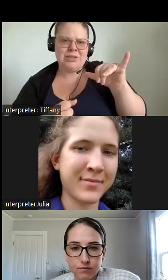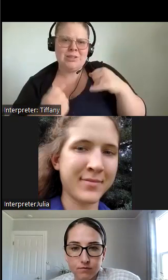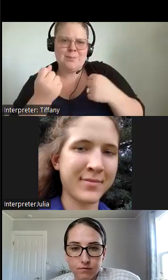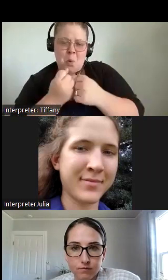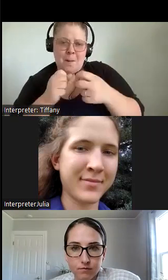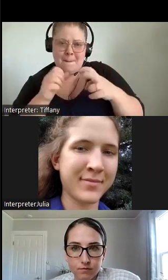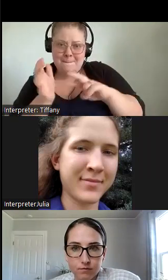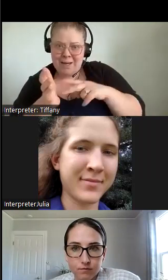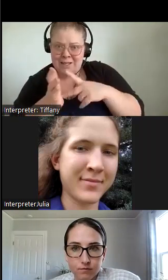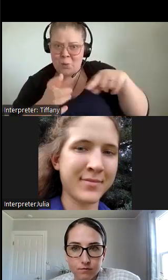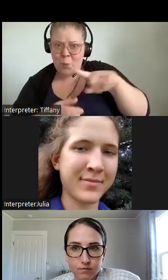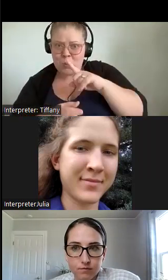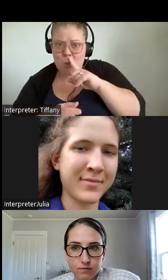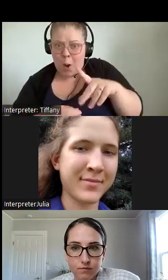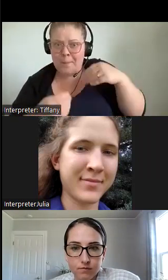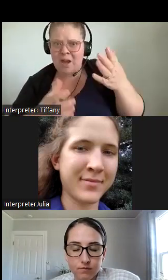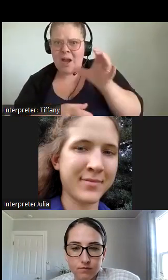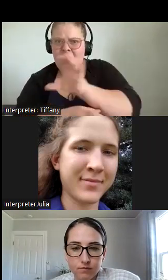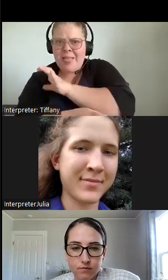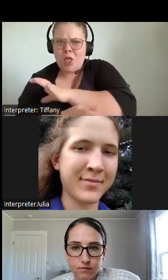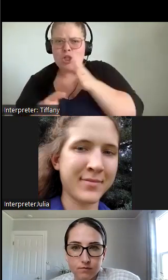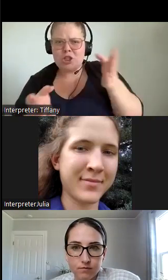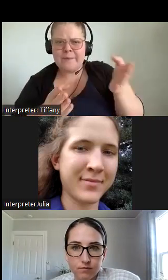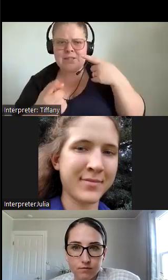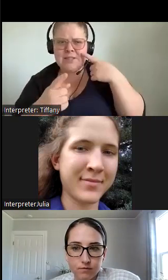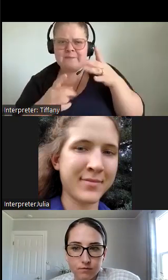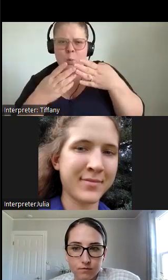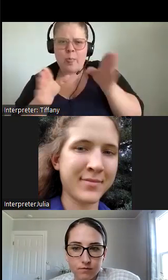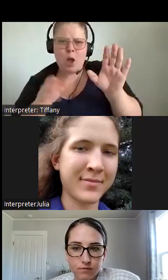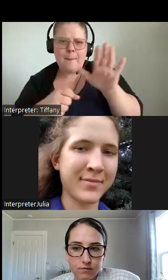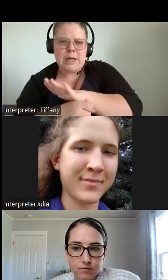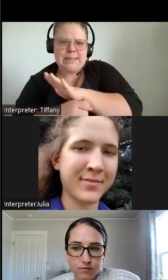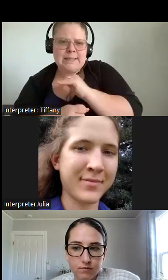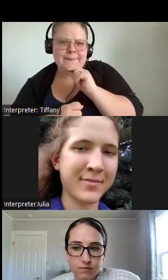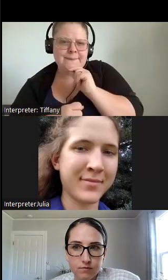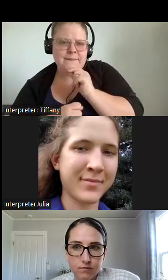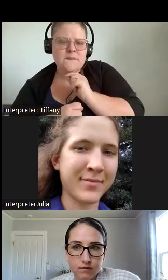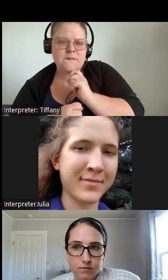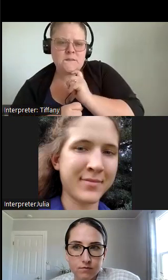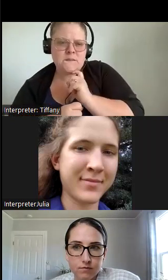providing clinical services under the comprehensive?